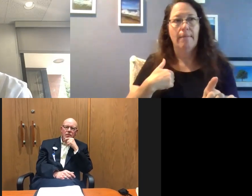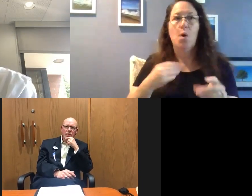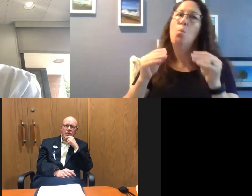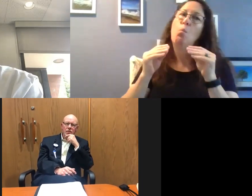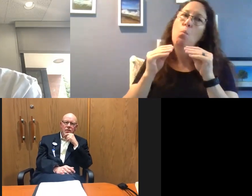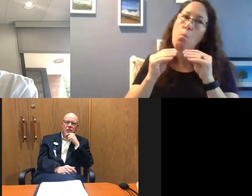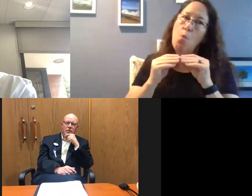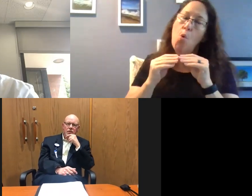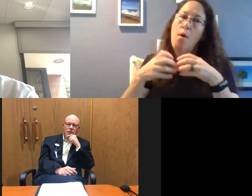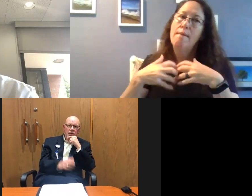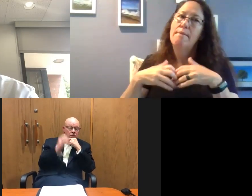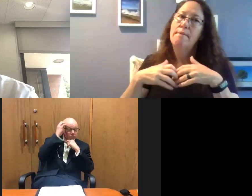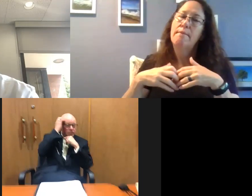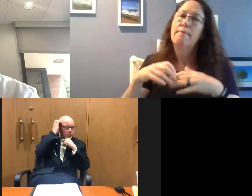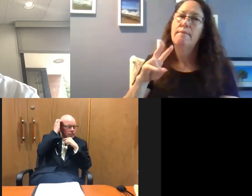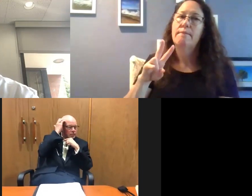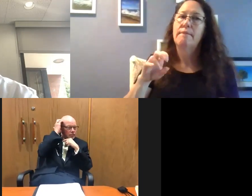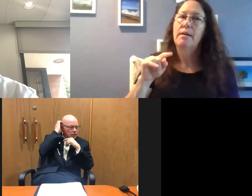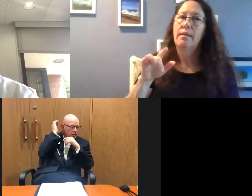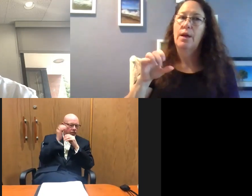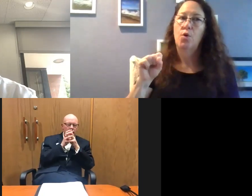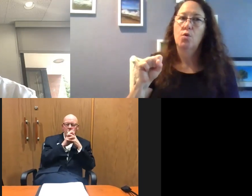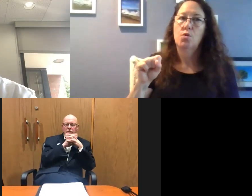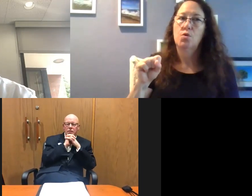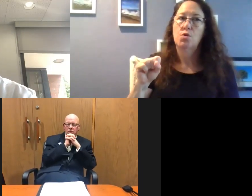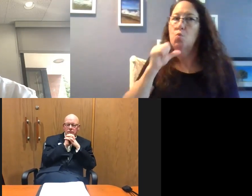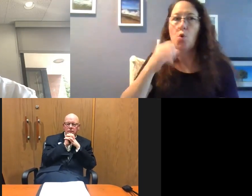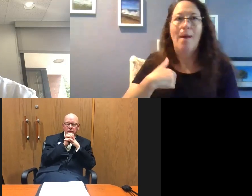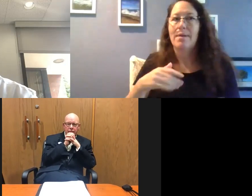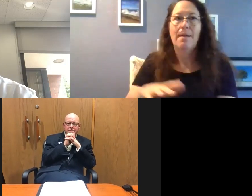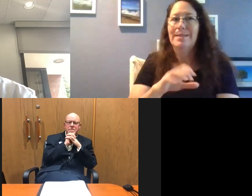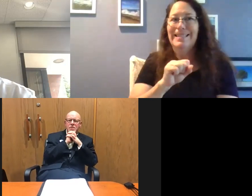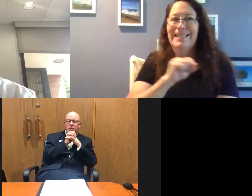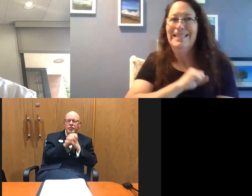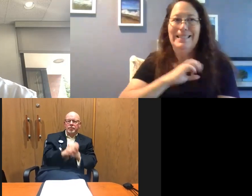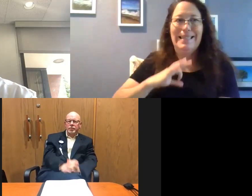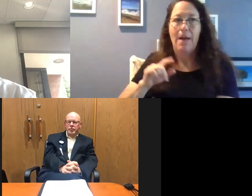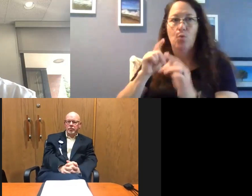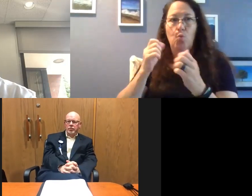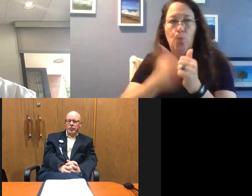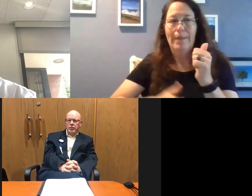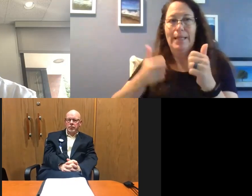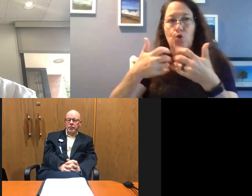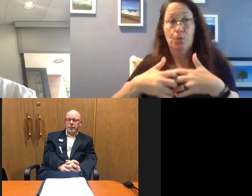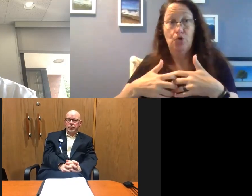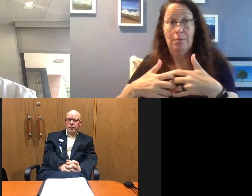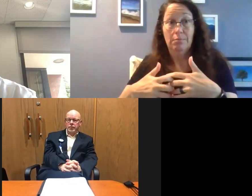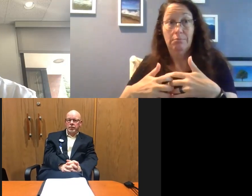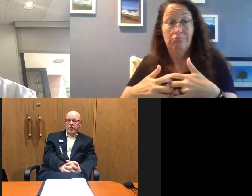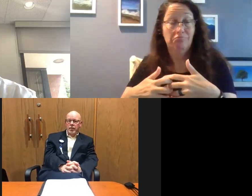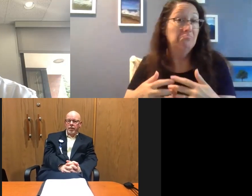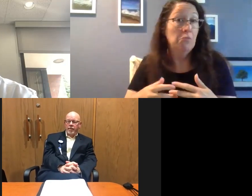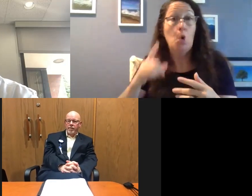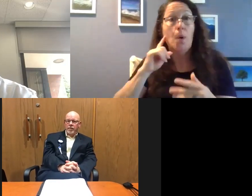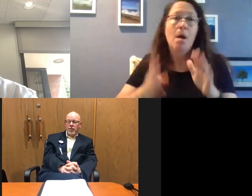ventilators than we would ever be able to staff from an ICU bed standpoint. Uh, part of the reason for that is, is we